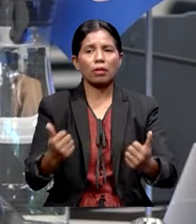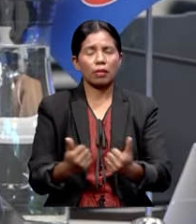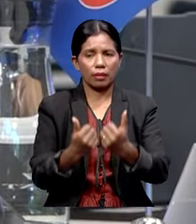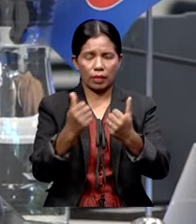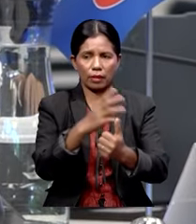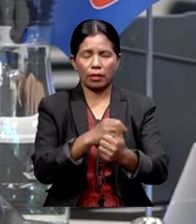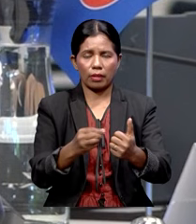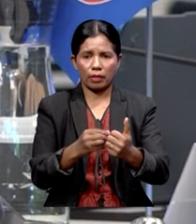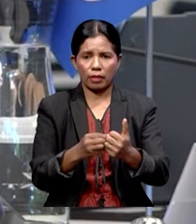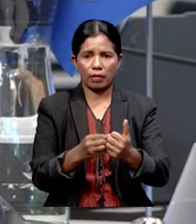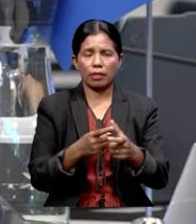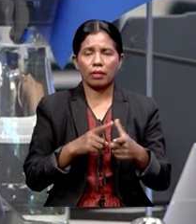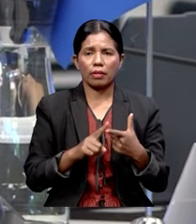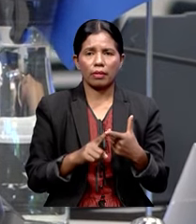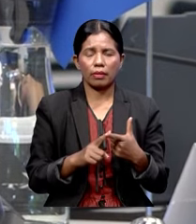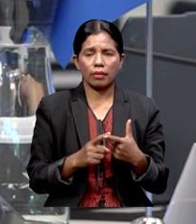workforce